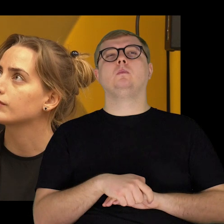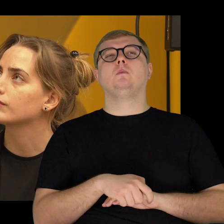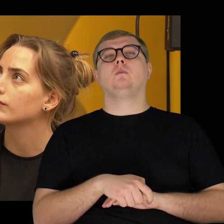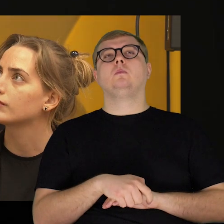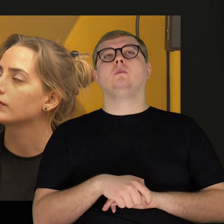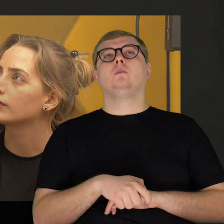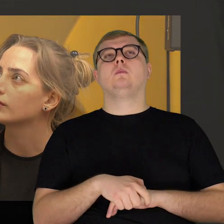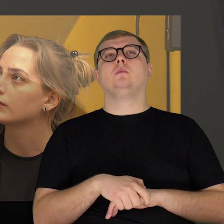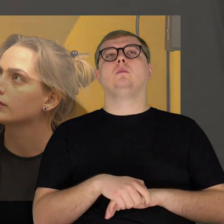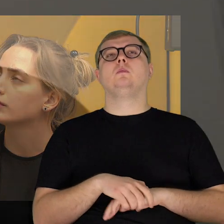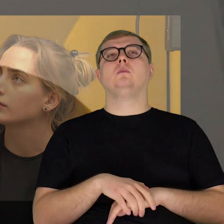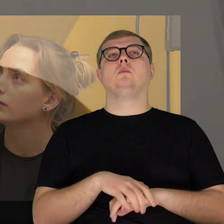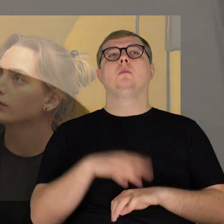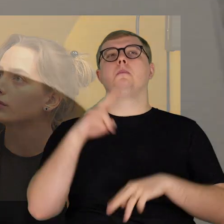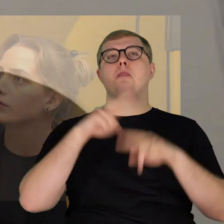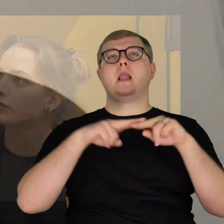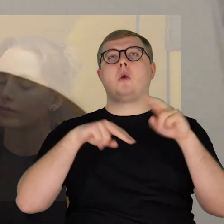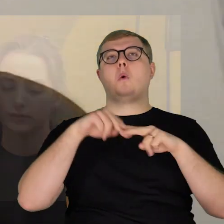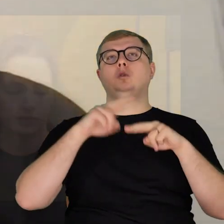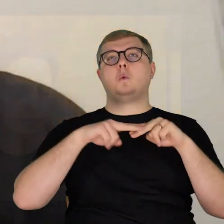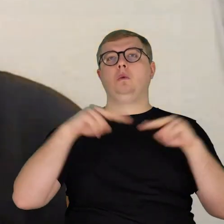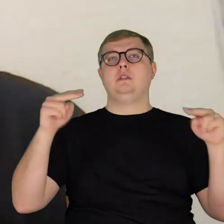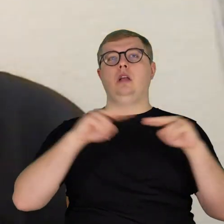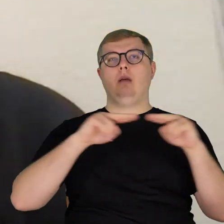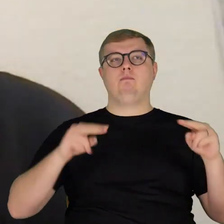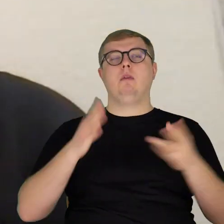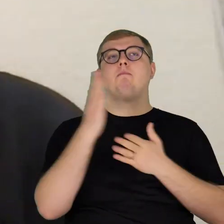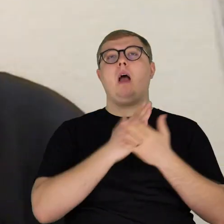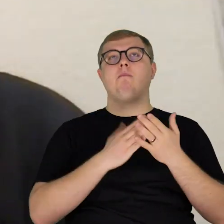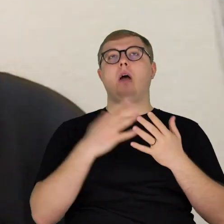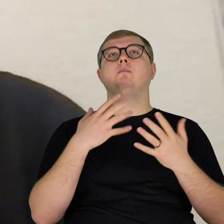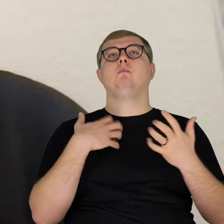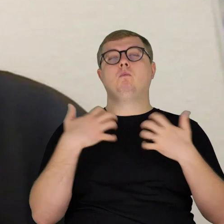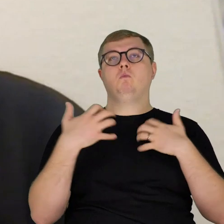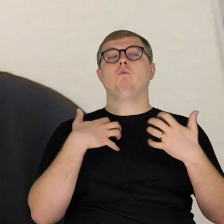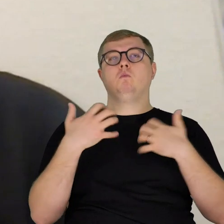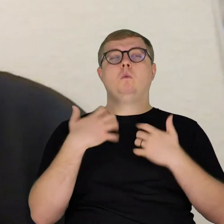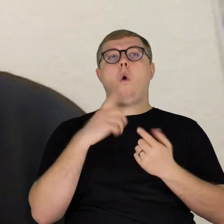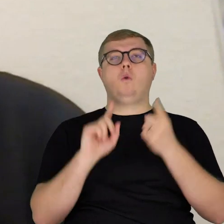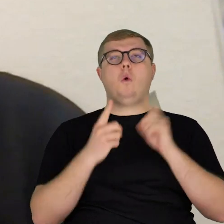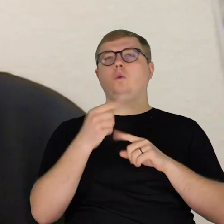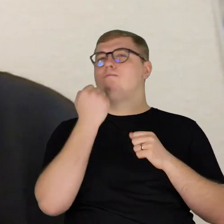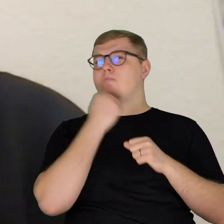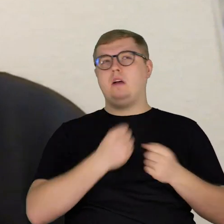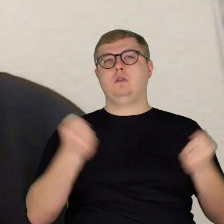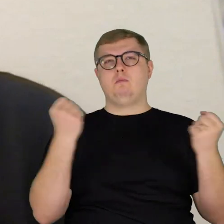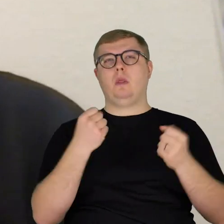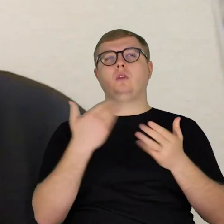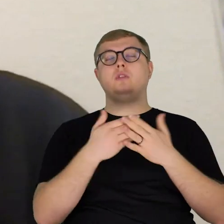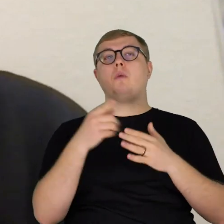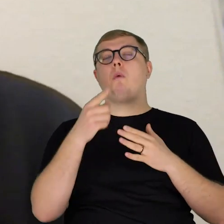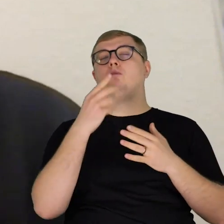deconstructing in the mapping of the botanical garden is super powerful, because it's like actually visualize the